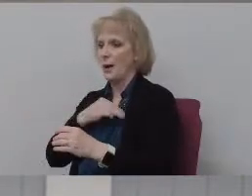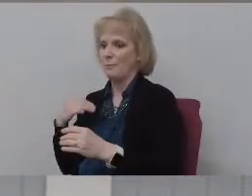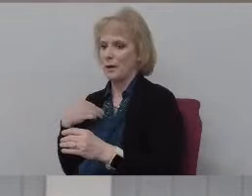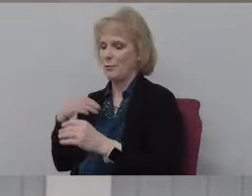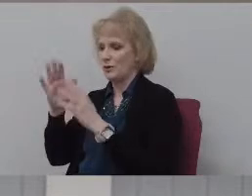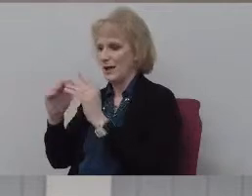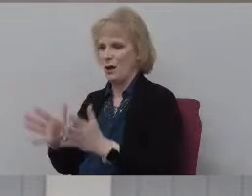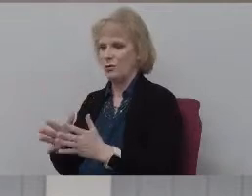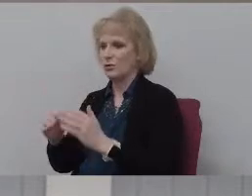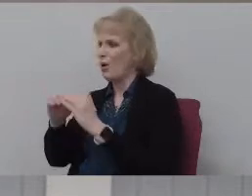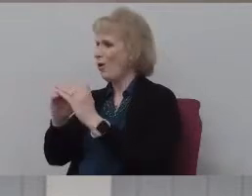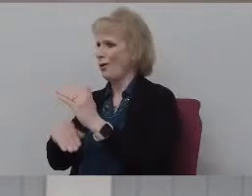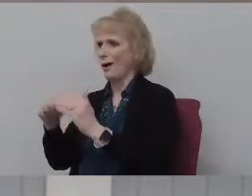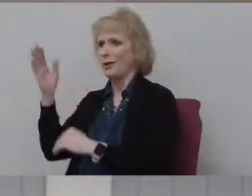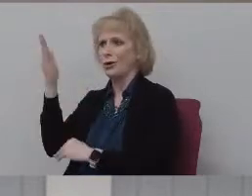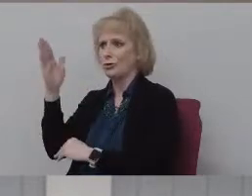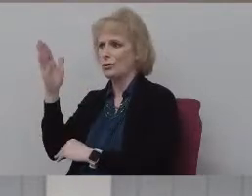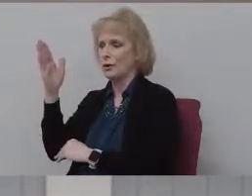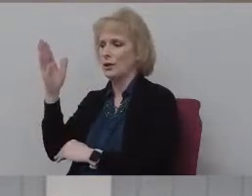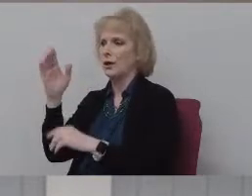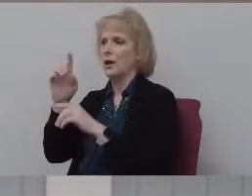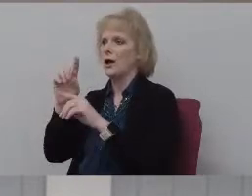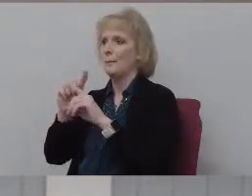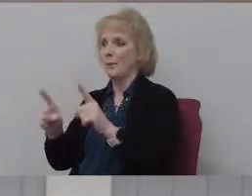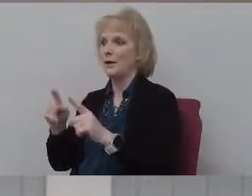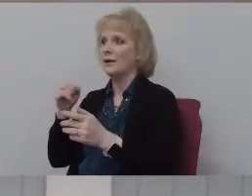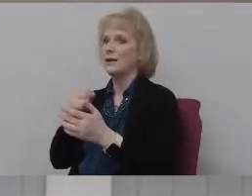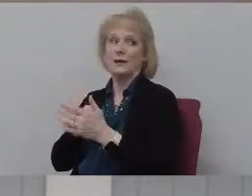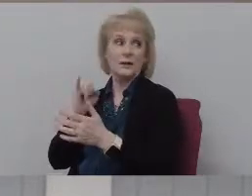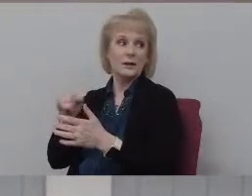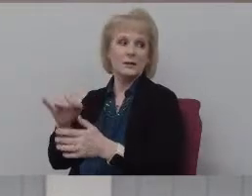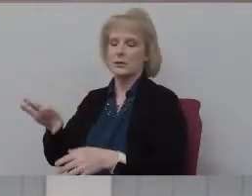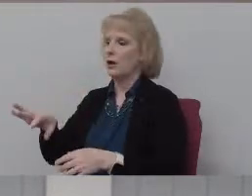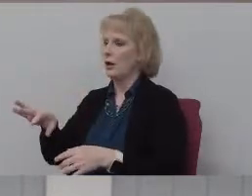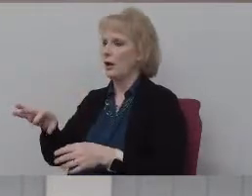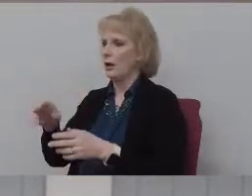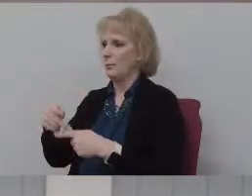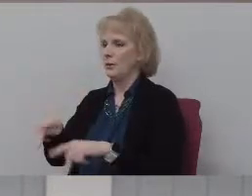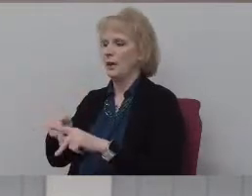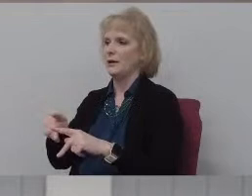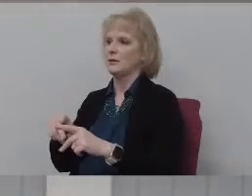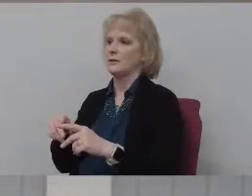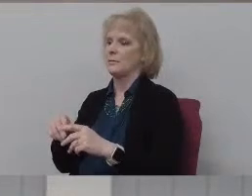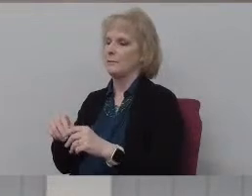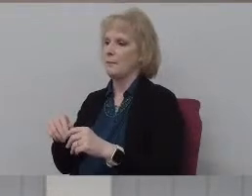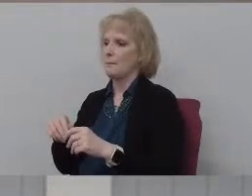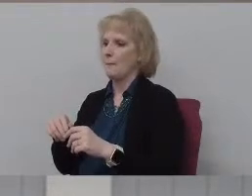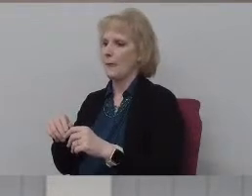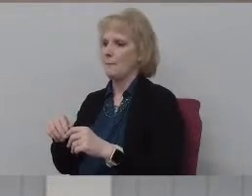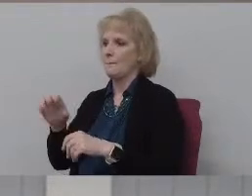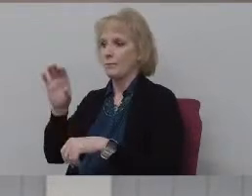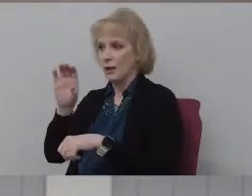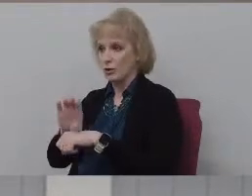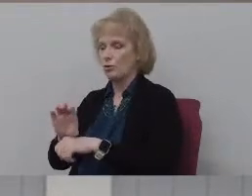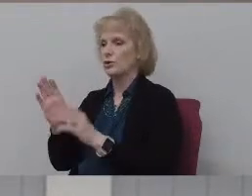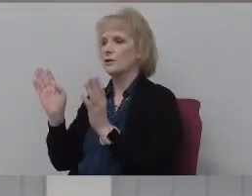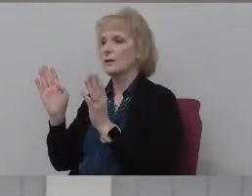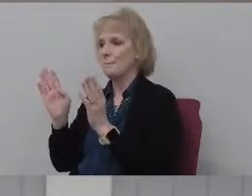tree. But it'll have a place. It does meet. Churches meet.